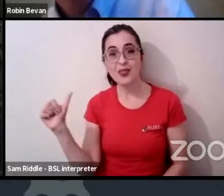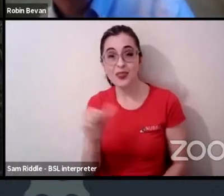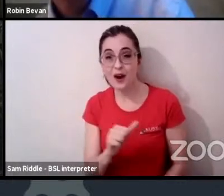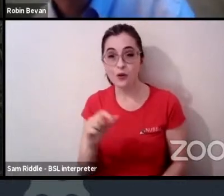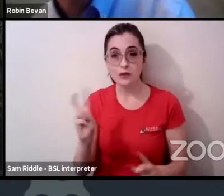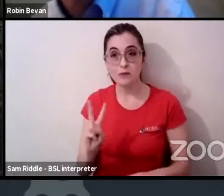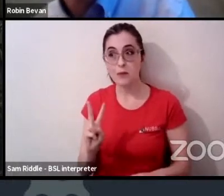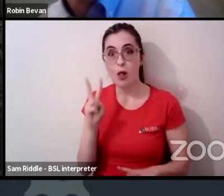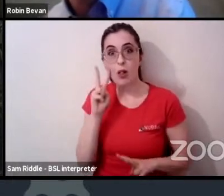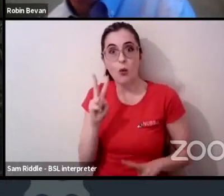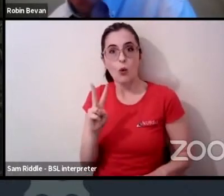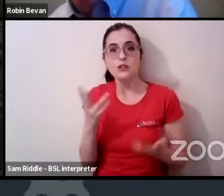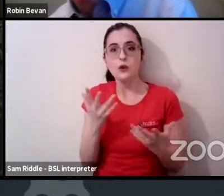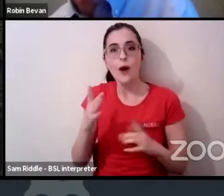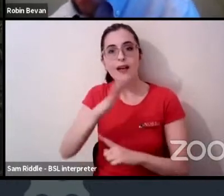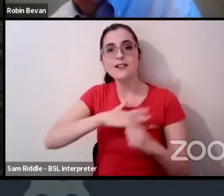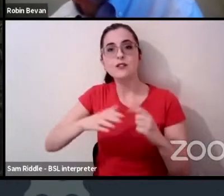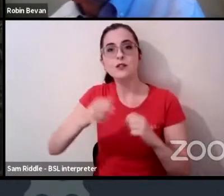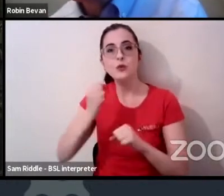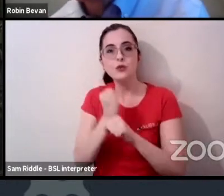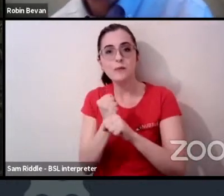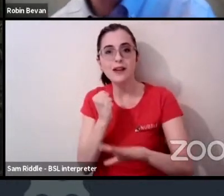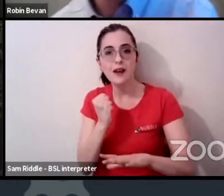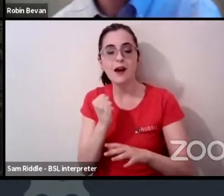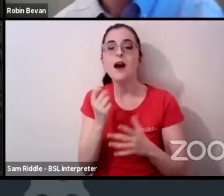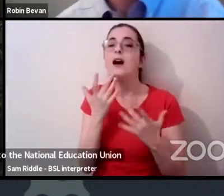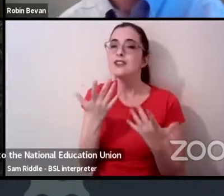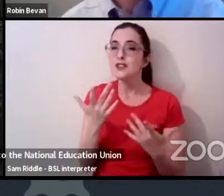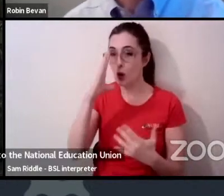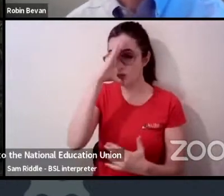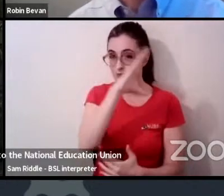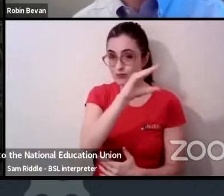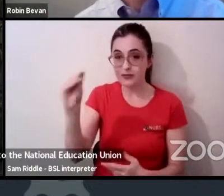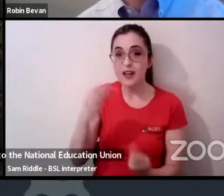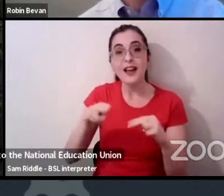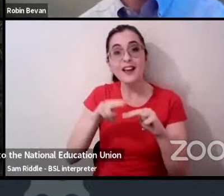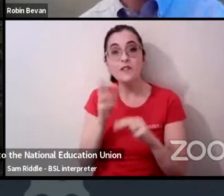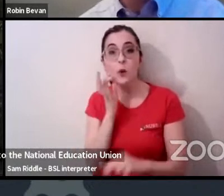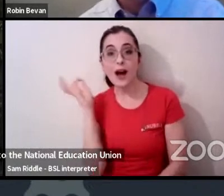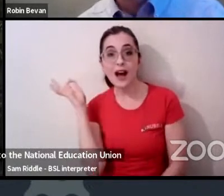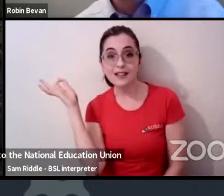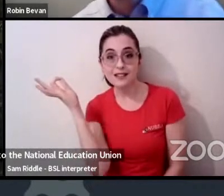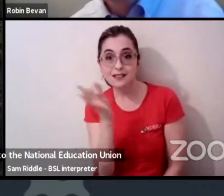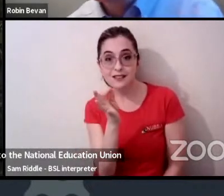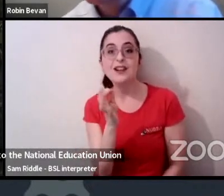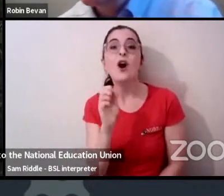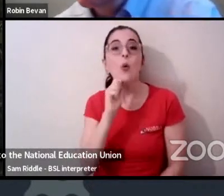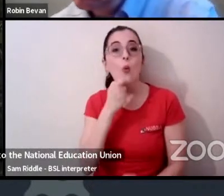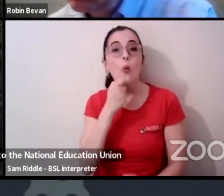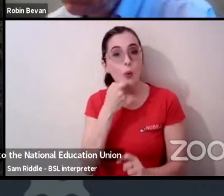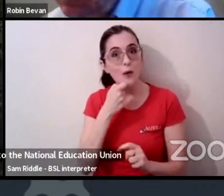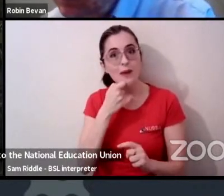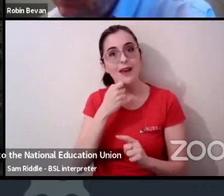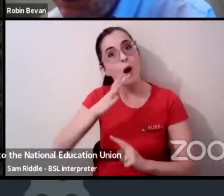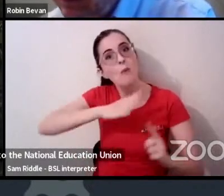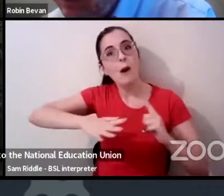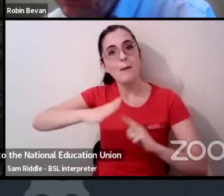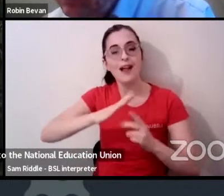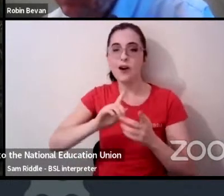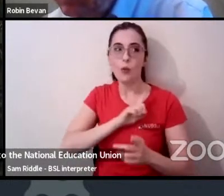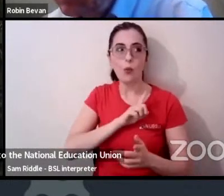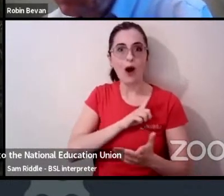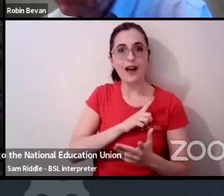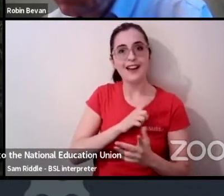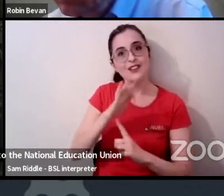media already. So just to point out, if you do ask a question, it will be public on social